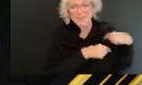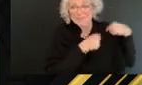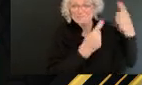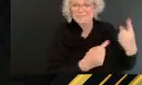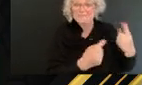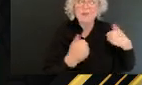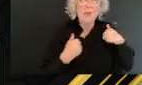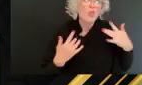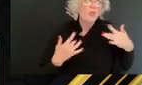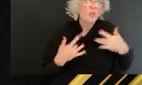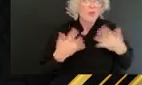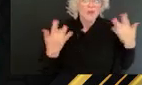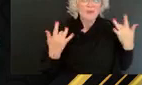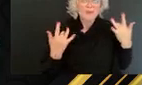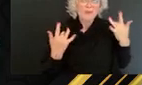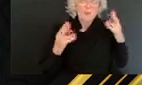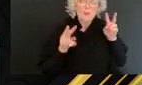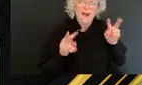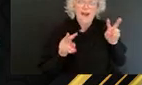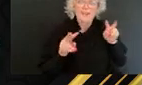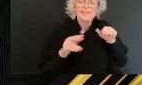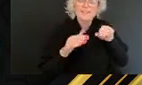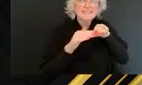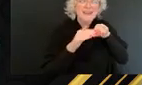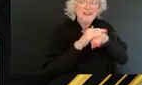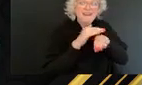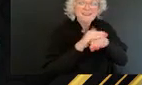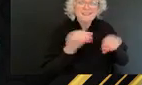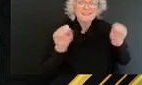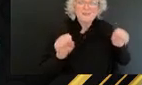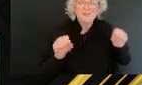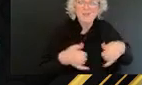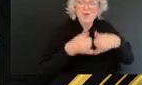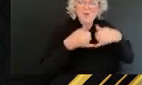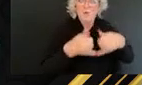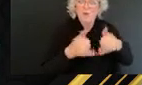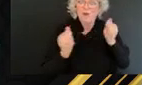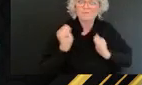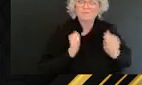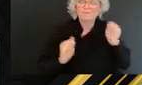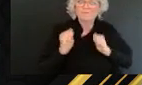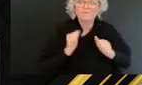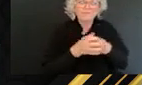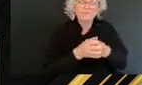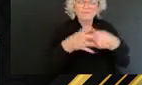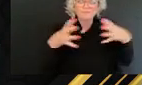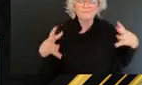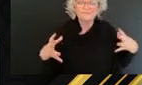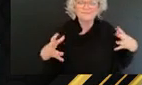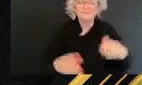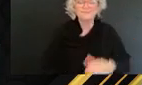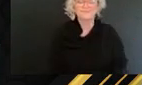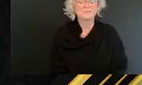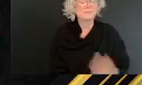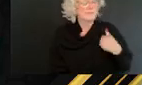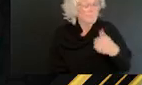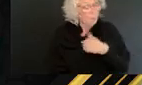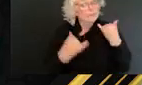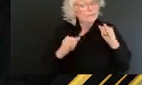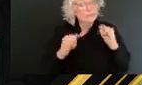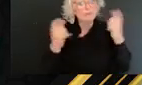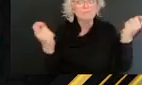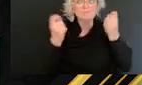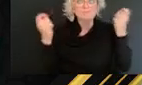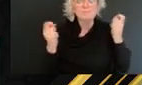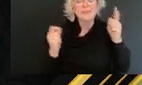thrilled to watch this AccessAbility Awards grow and flourish. We're still celebrating DeafBlind